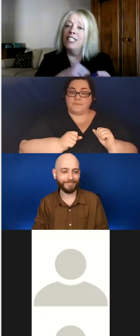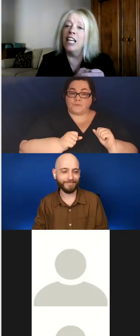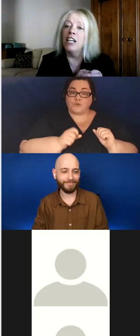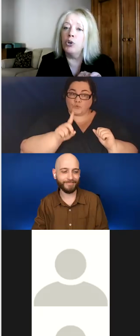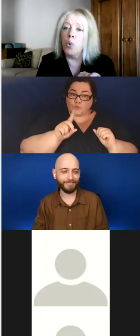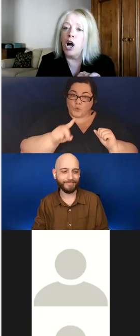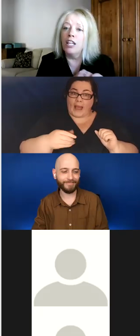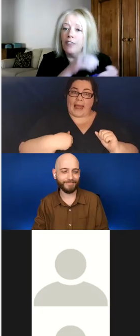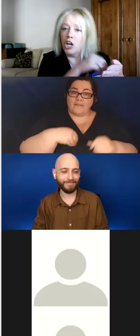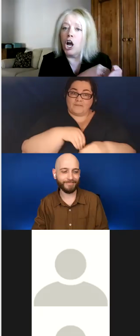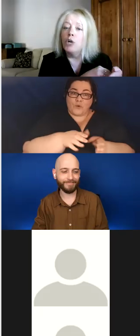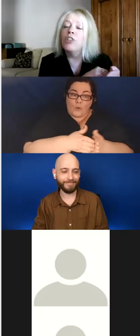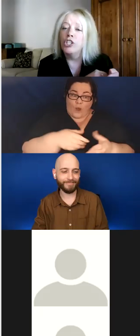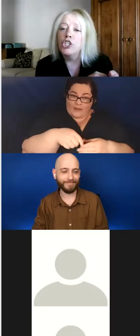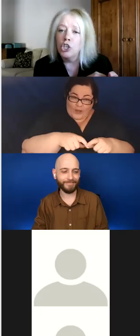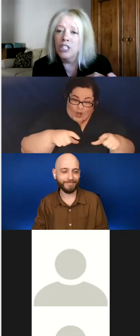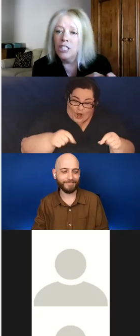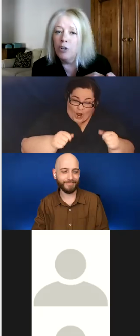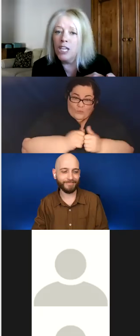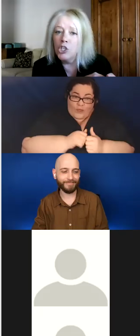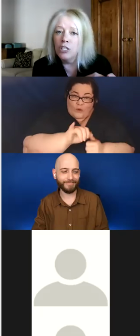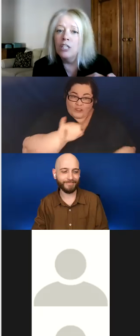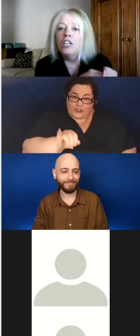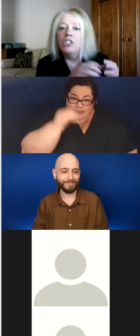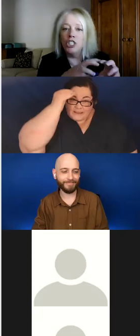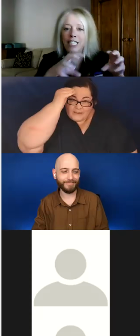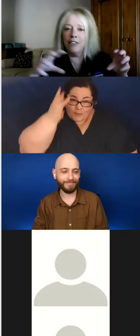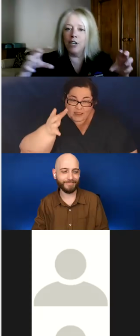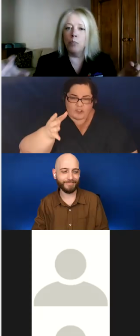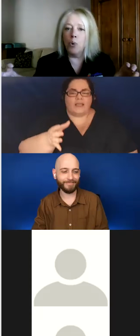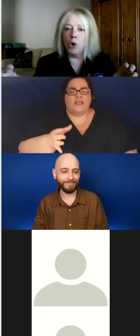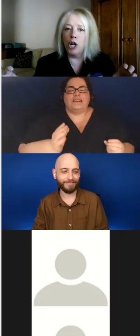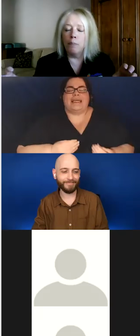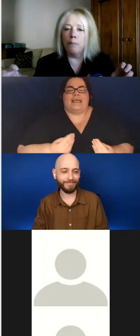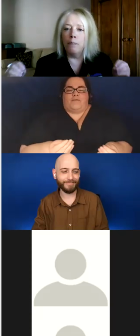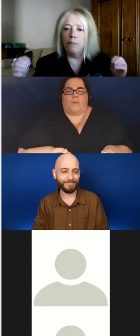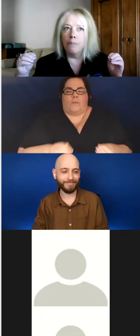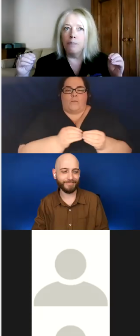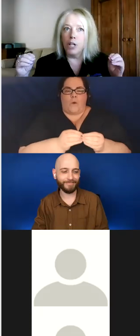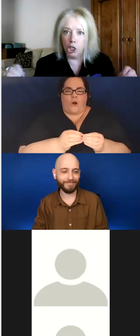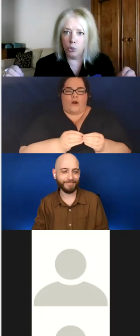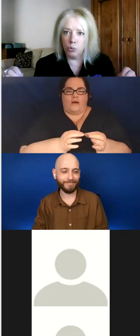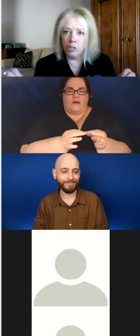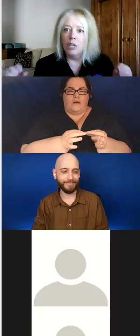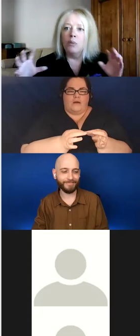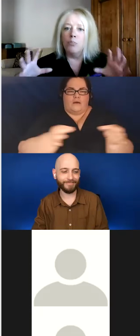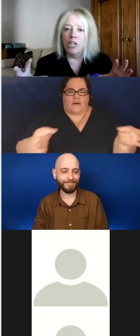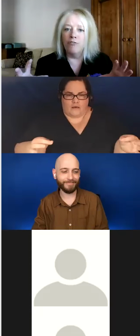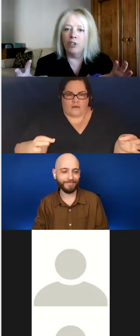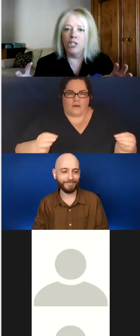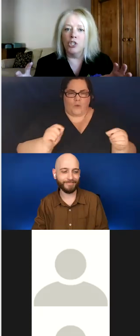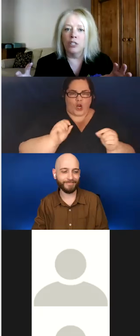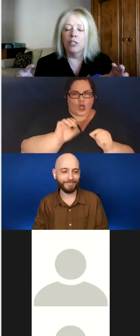have inside of your wallet the card with your insurance information? So just giving more clues,